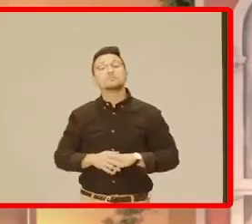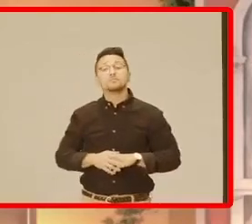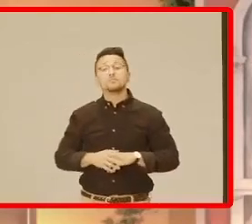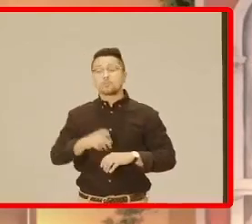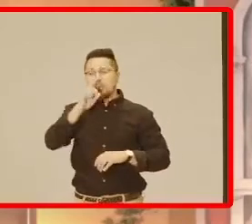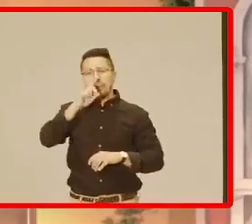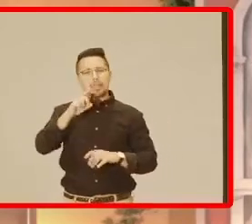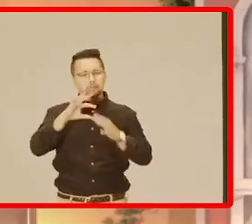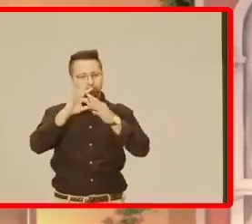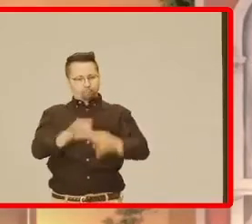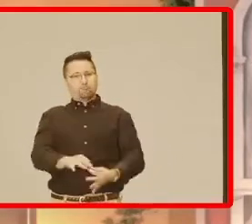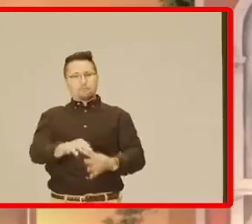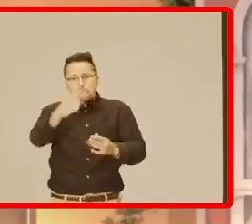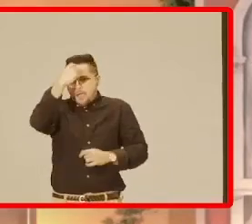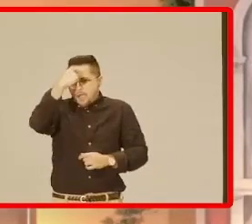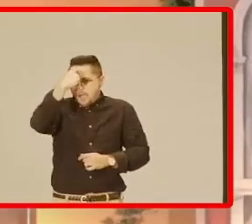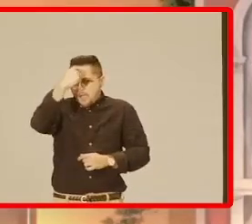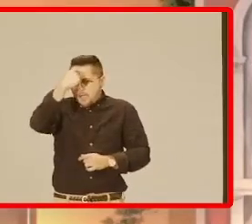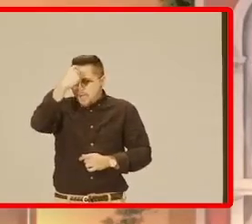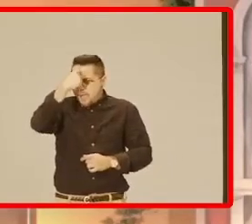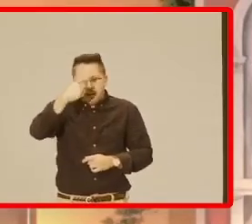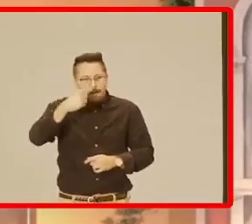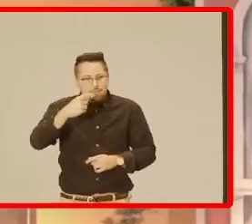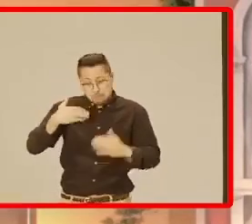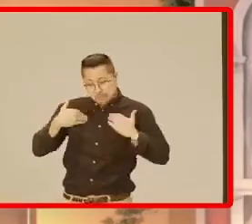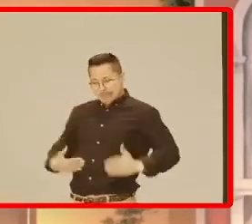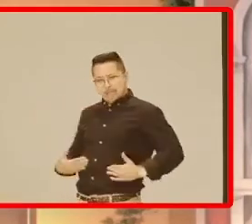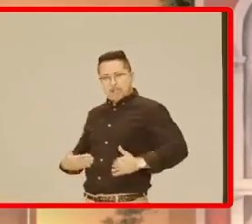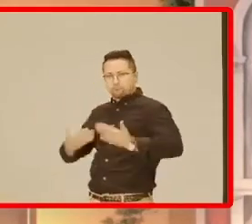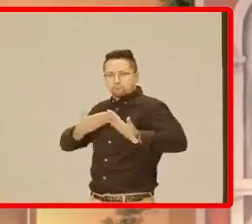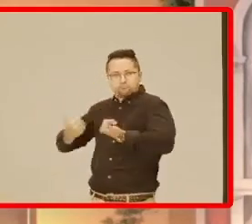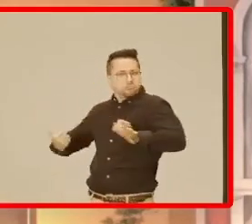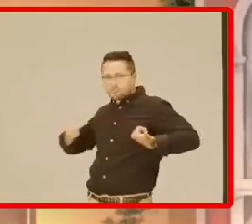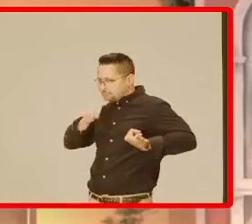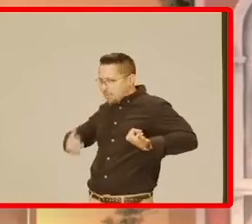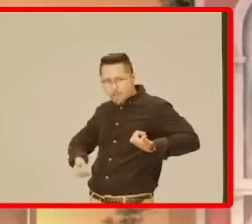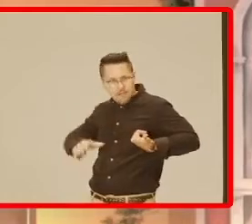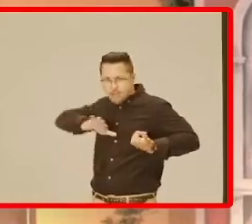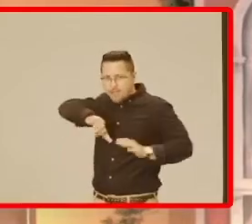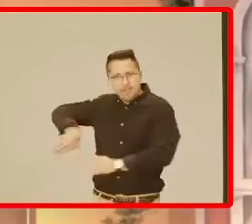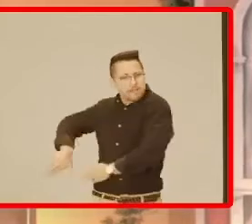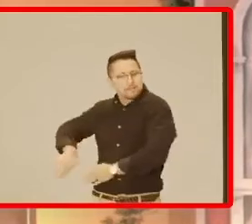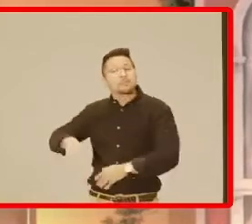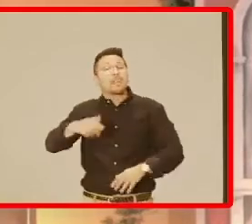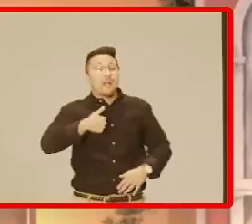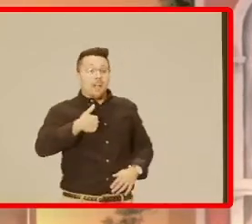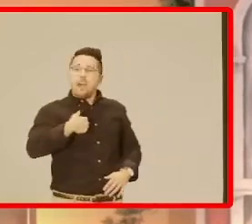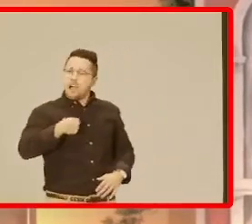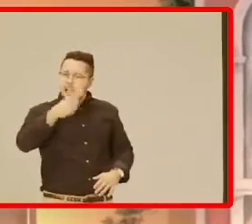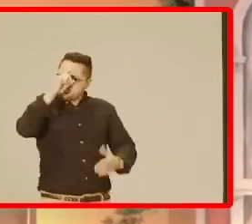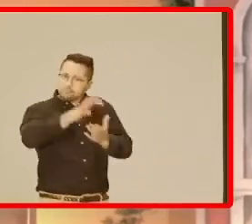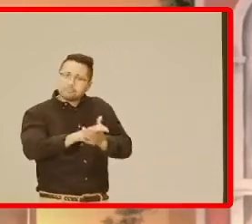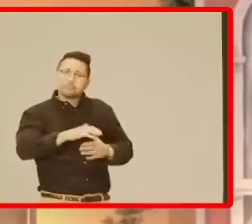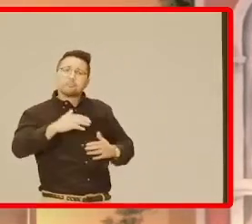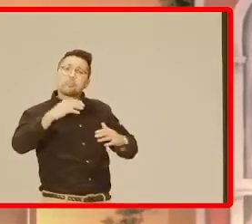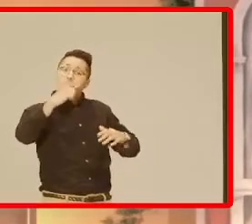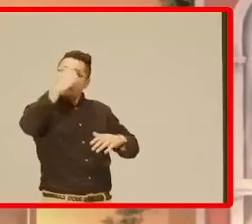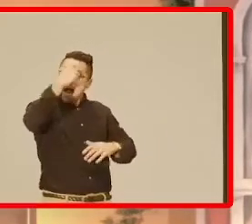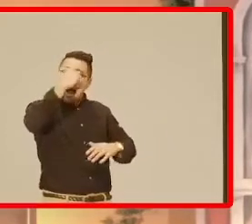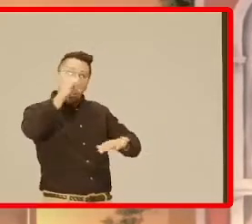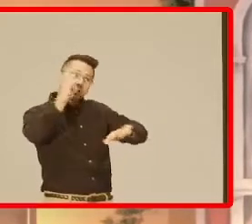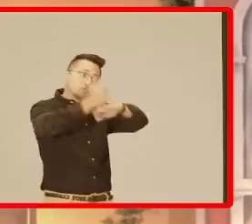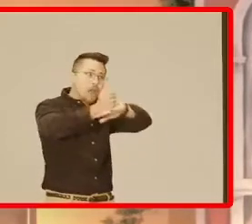the mind. It is not about the body. I believe that if you build the mind first, the body and everything else will